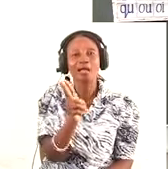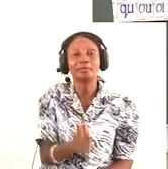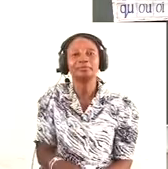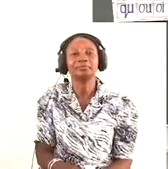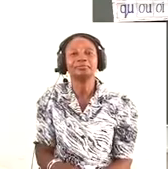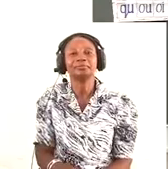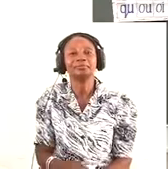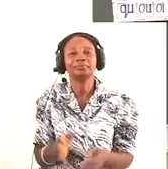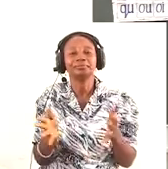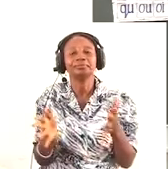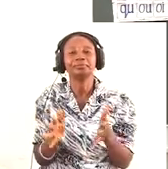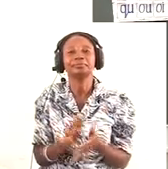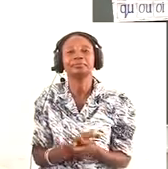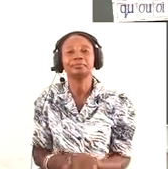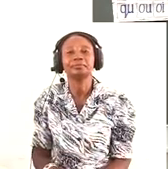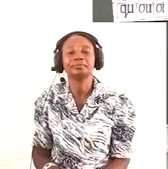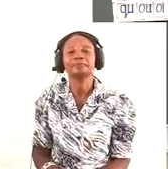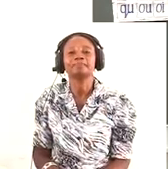Now,